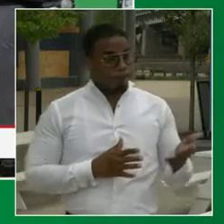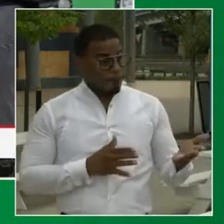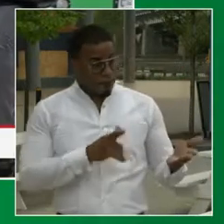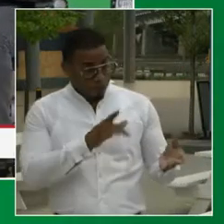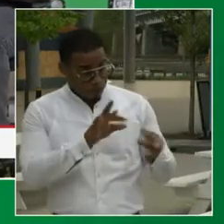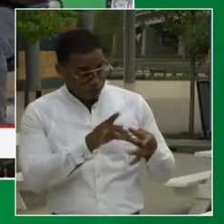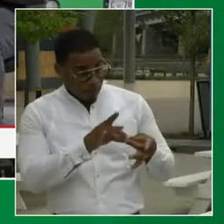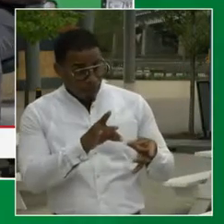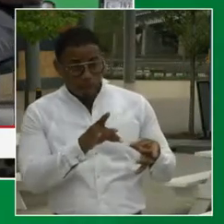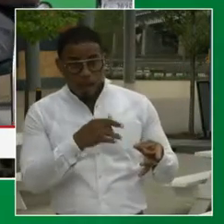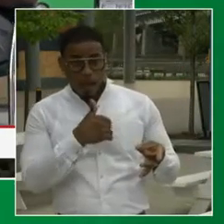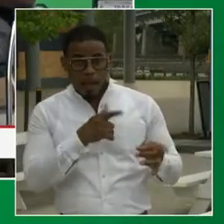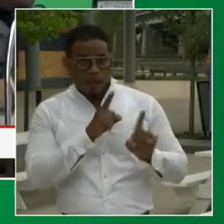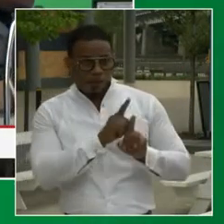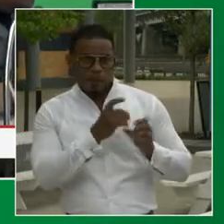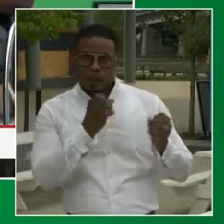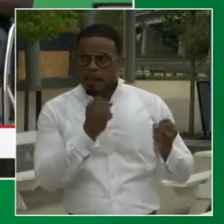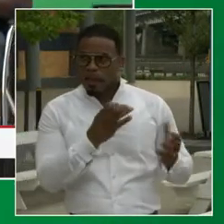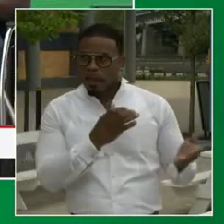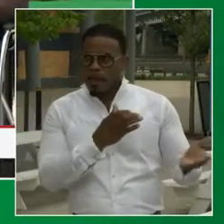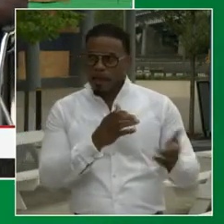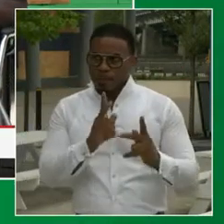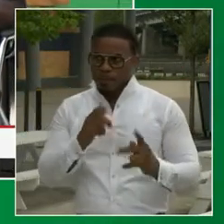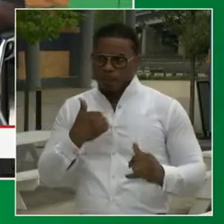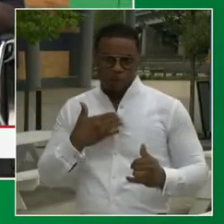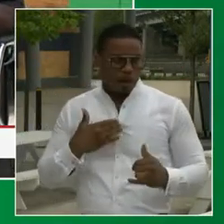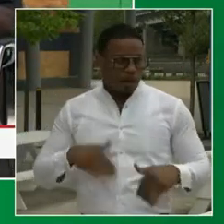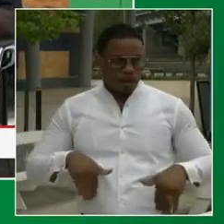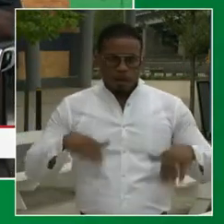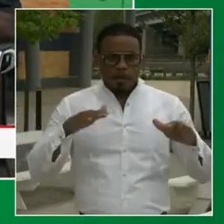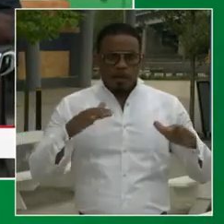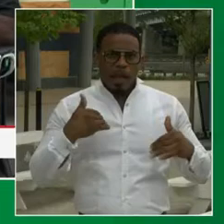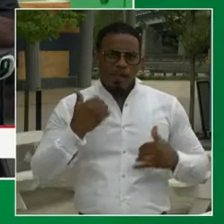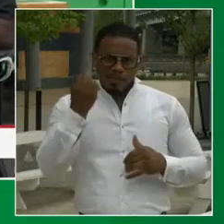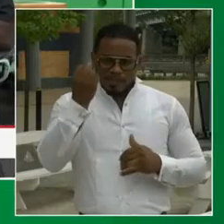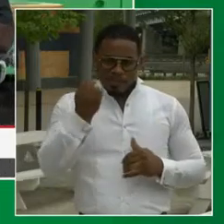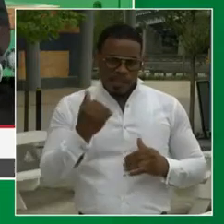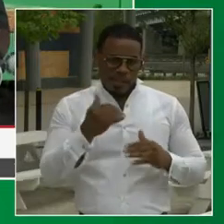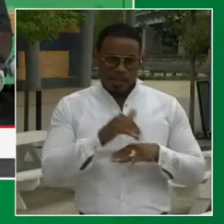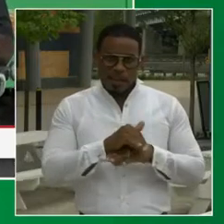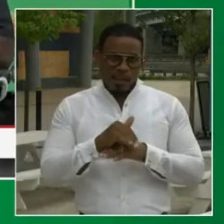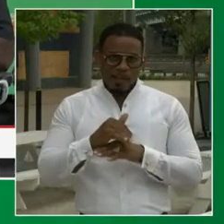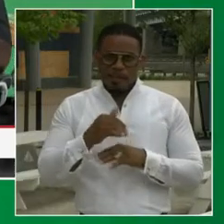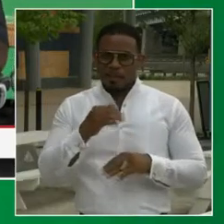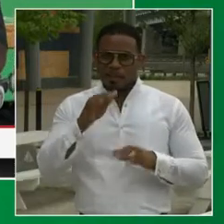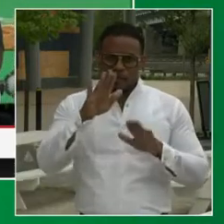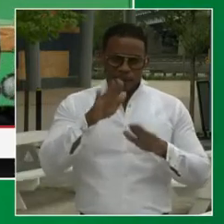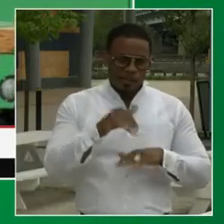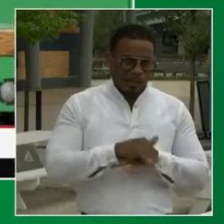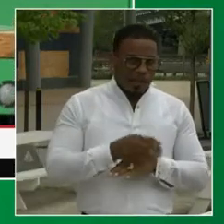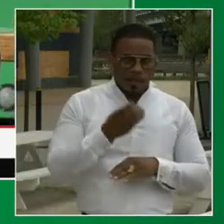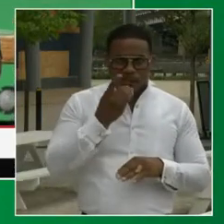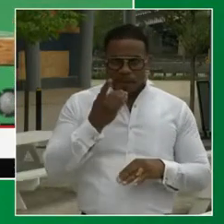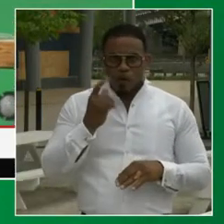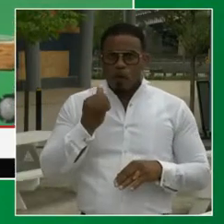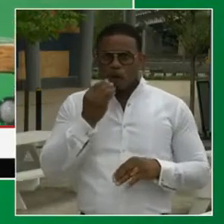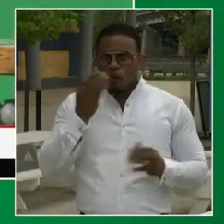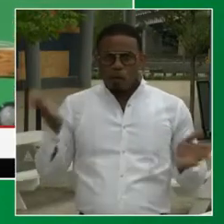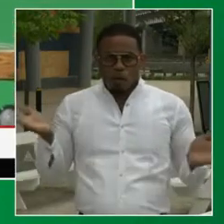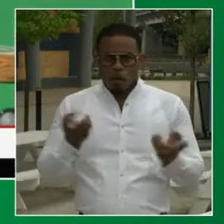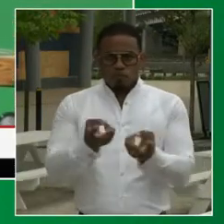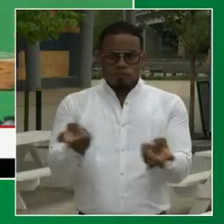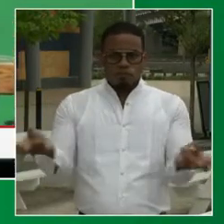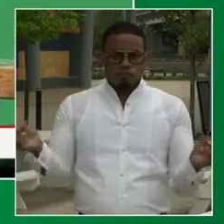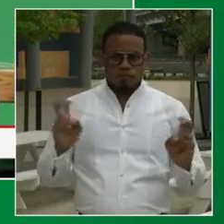as you mentioned, I mentor a lot of at-risk young people, and it's having Saturday night dinners, Sunday night dinners, in which food brought us